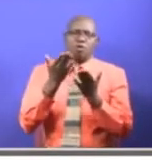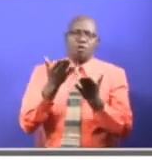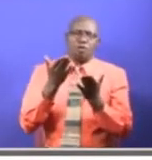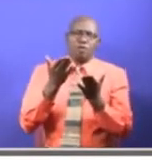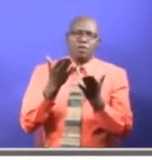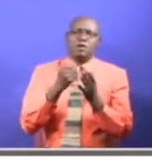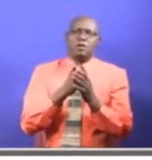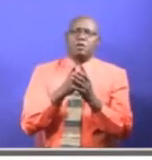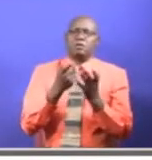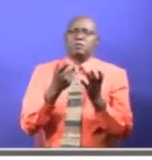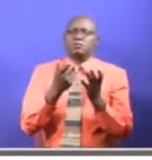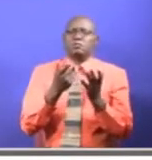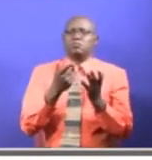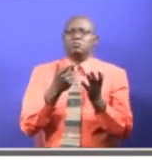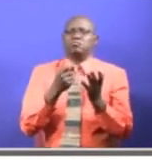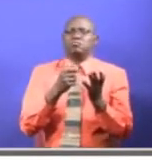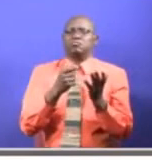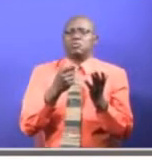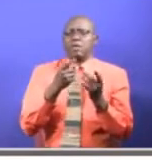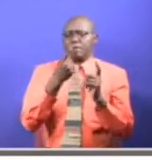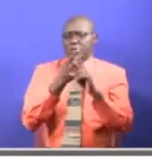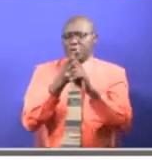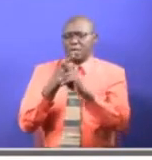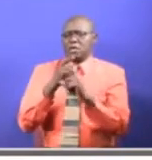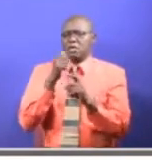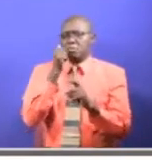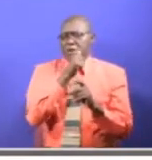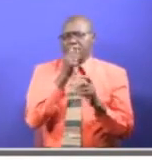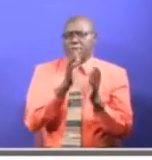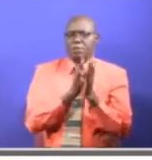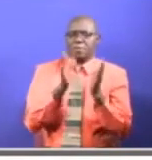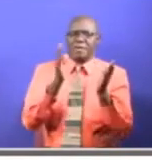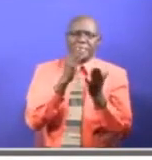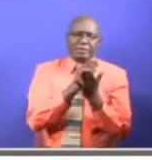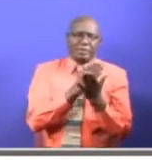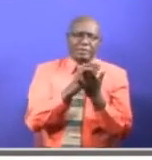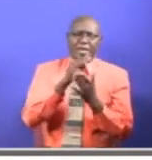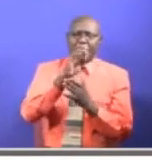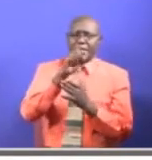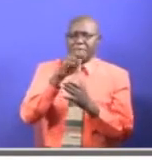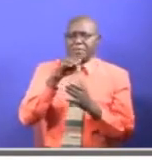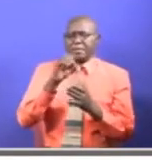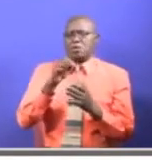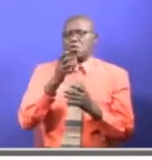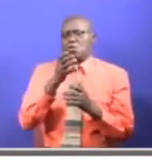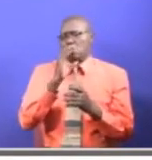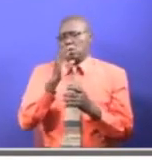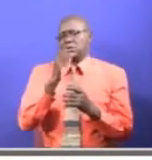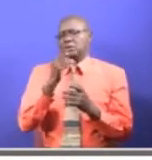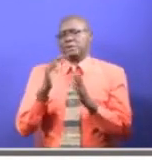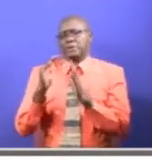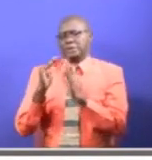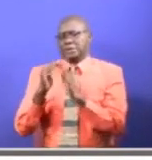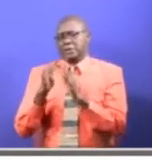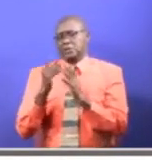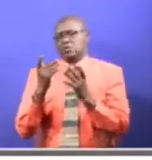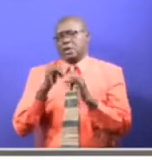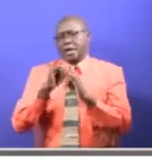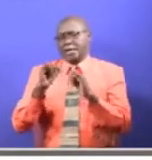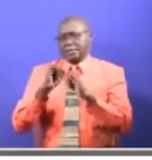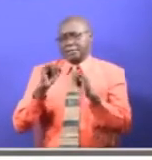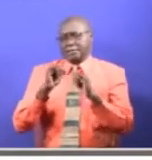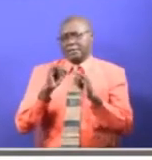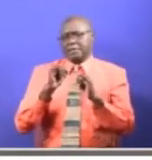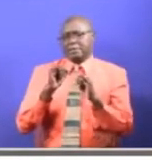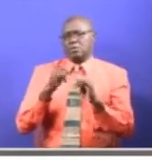to defaults arising from loans to various private and public sector SMEs in the water, sanitation and hygiene, wash sector,